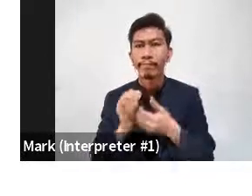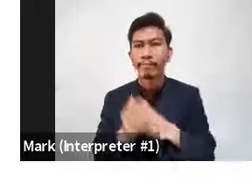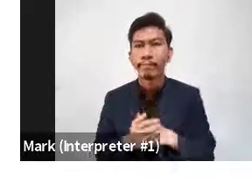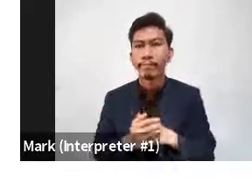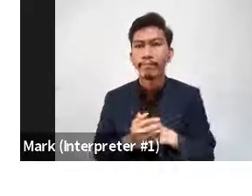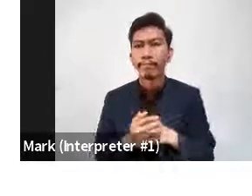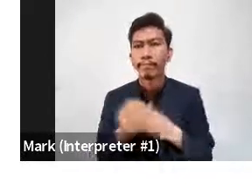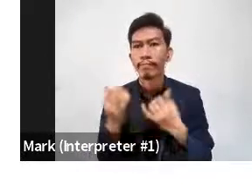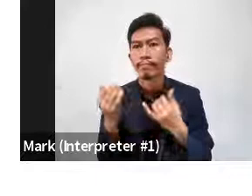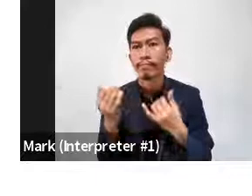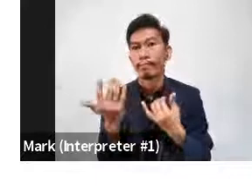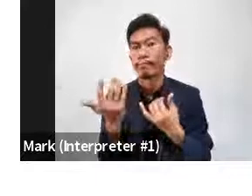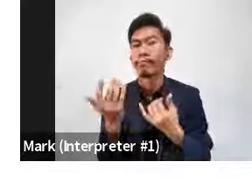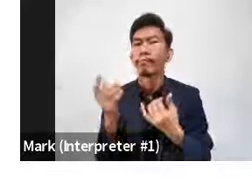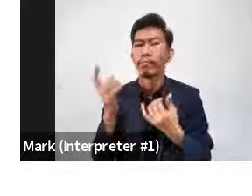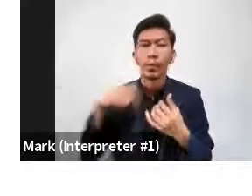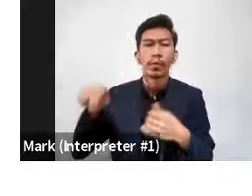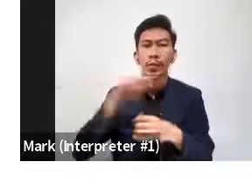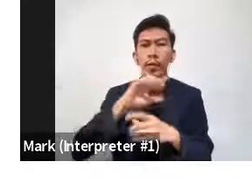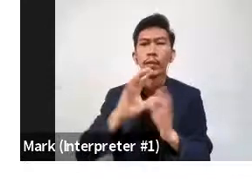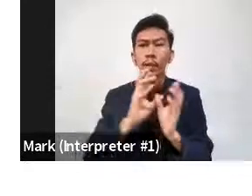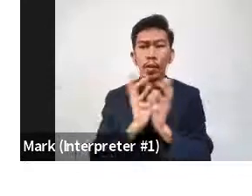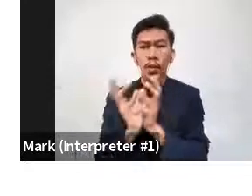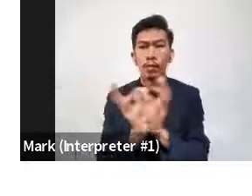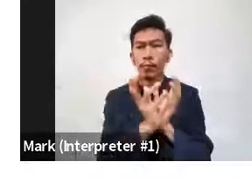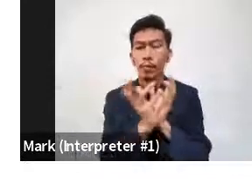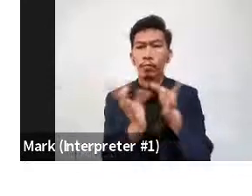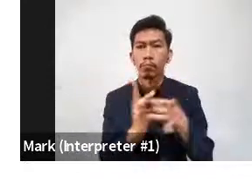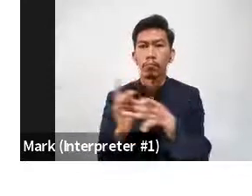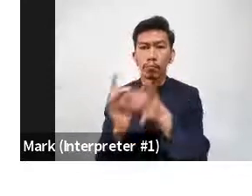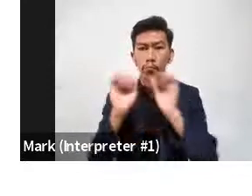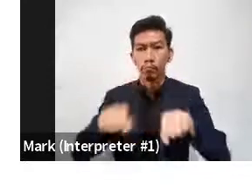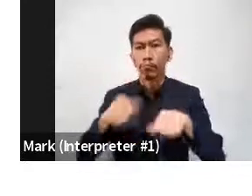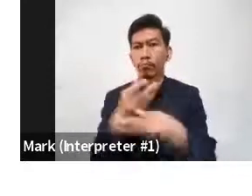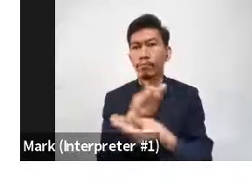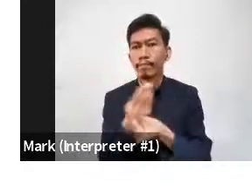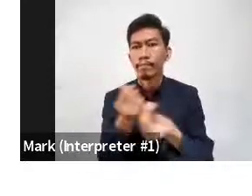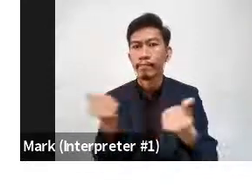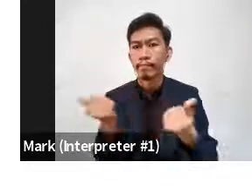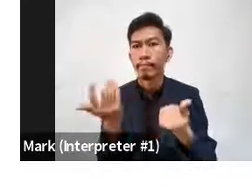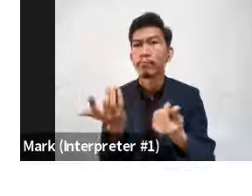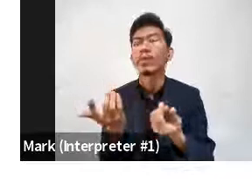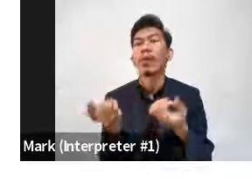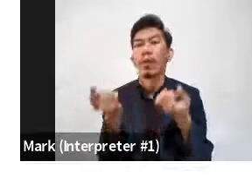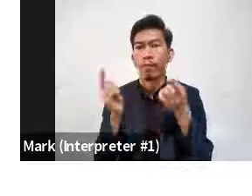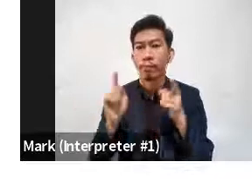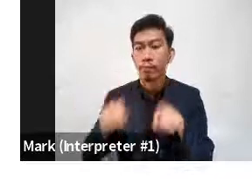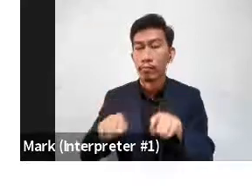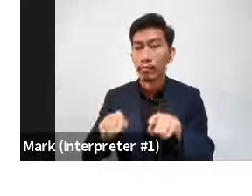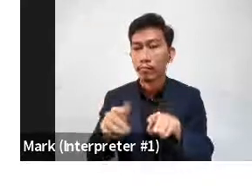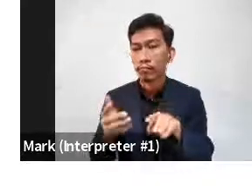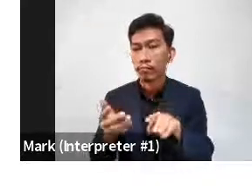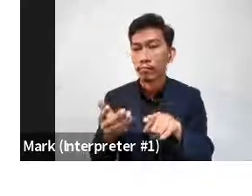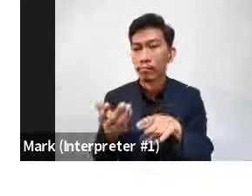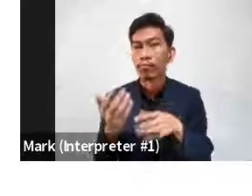It's only through this whole of society approach that we can fight the deadly and invisible enemy. Wrote about this last May 1.